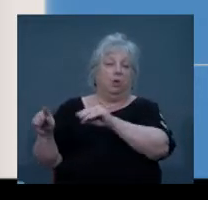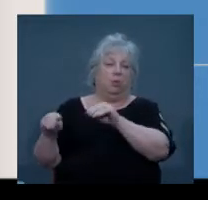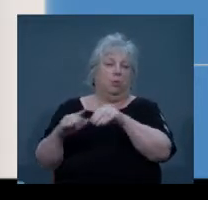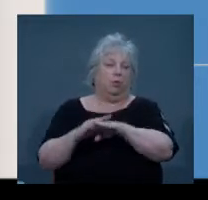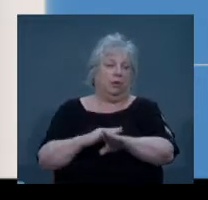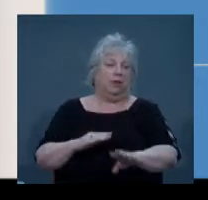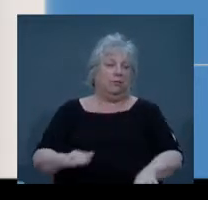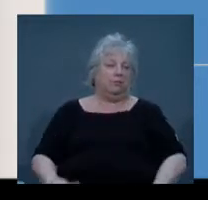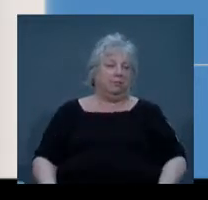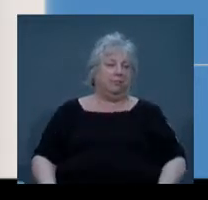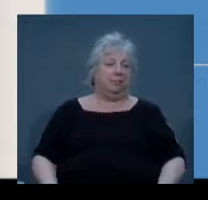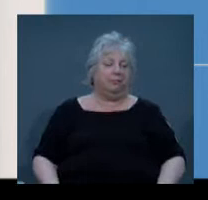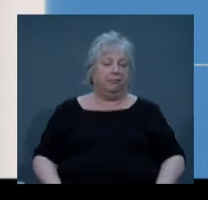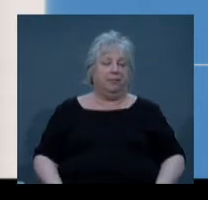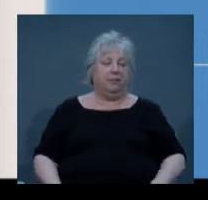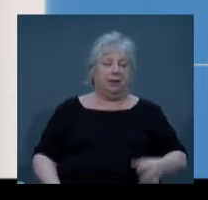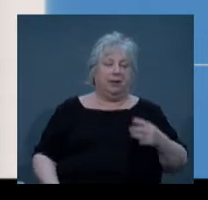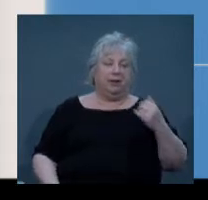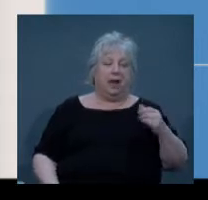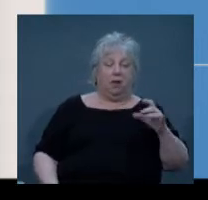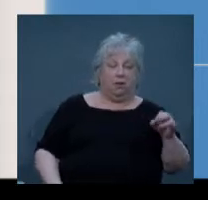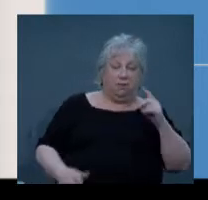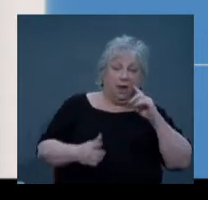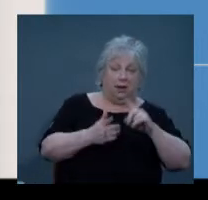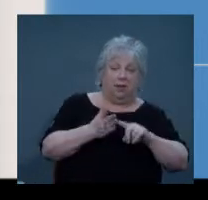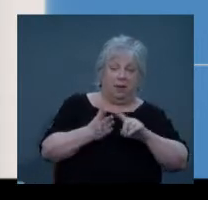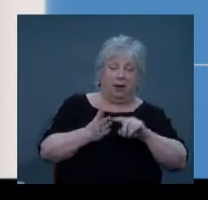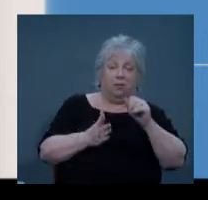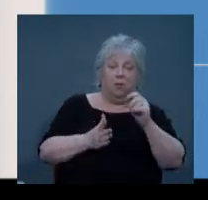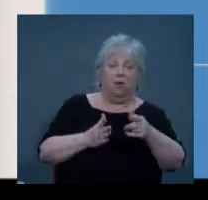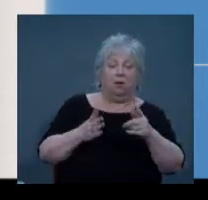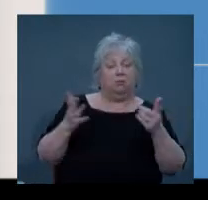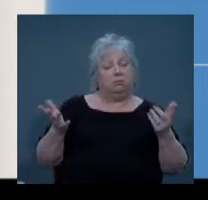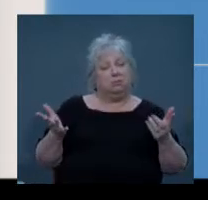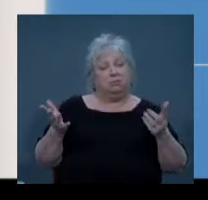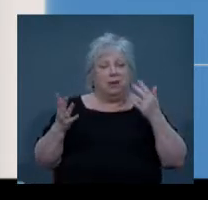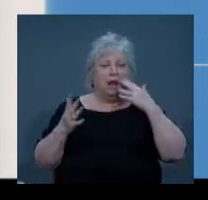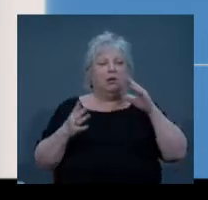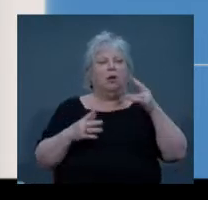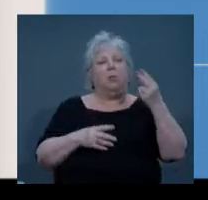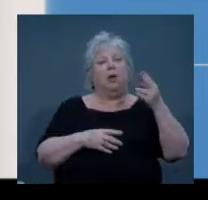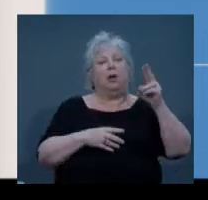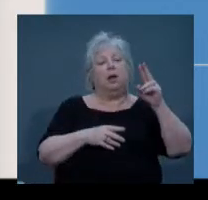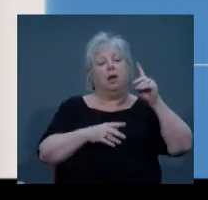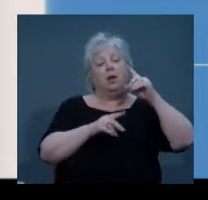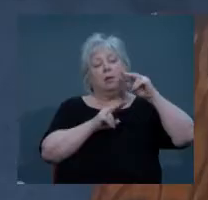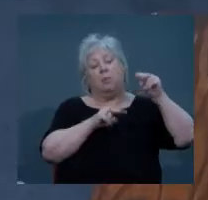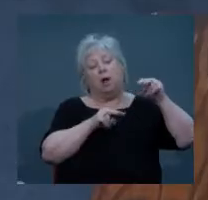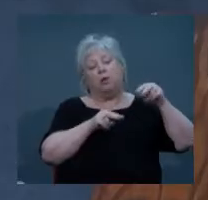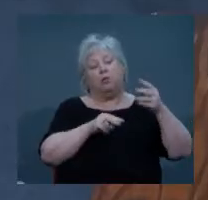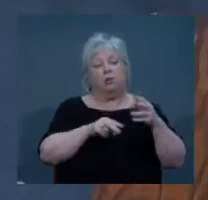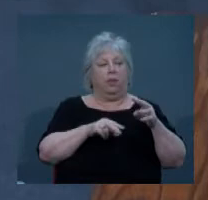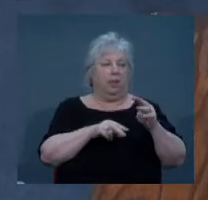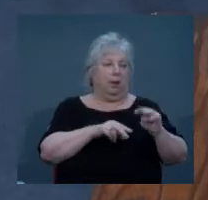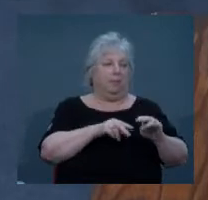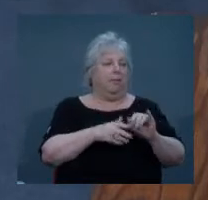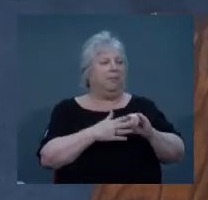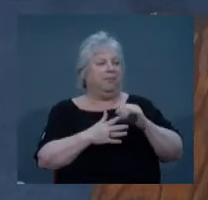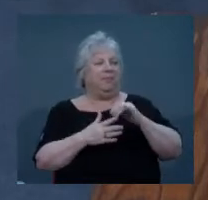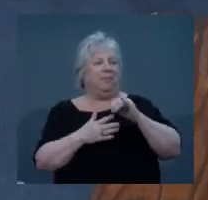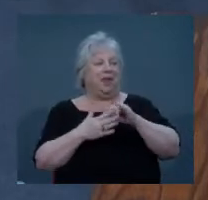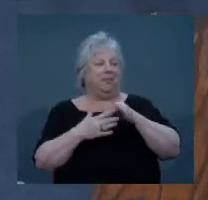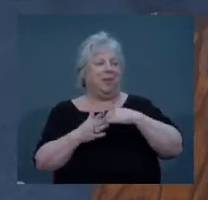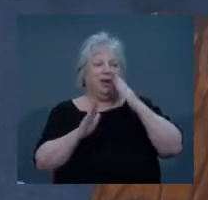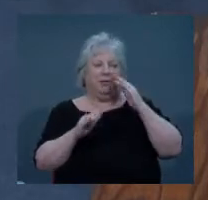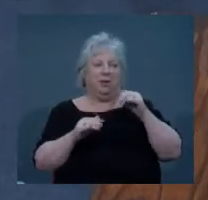residing there. Okay. Now, whether they get to all of them, that they get monitored on by HUD. Now, that's what my expectation